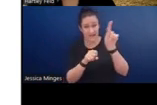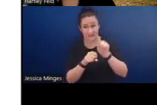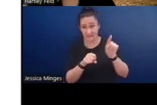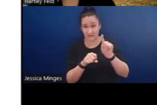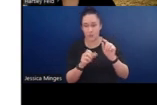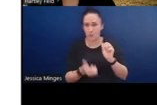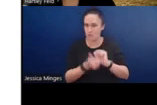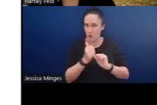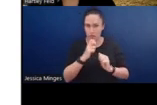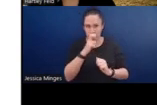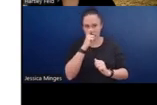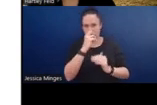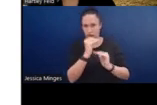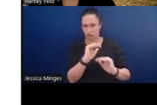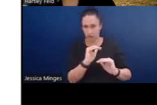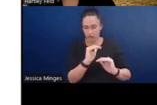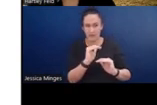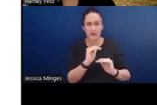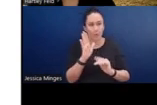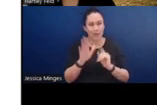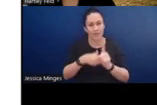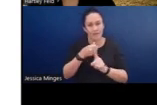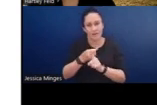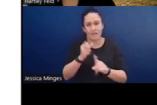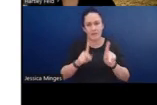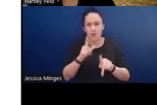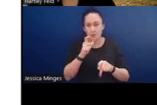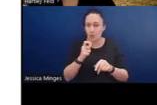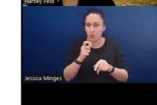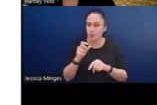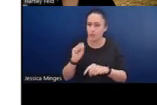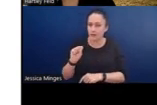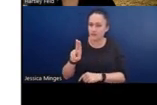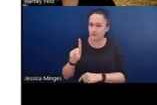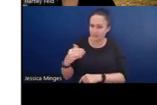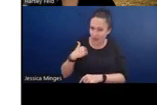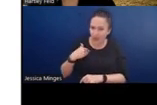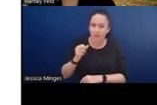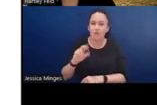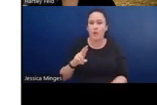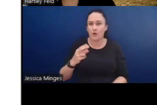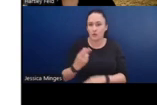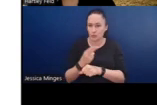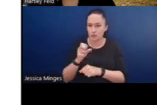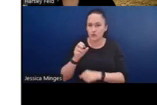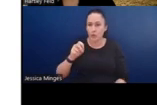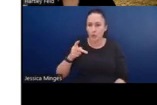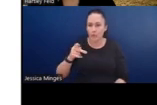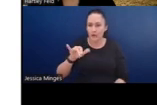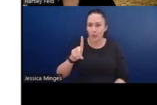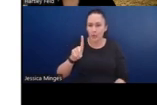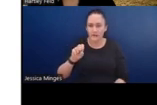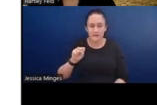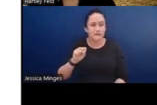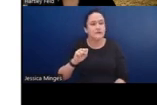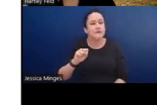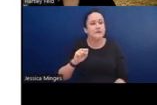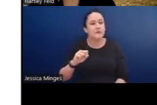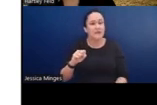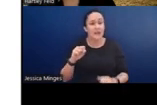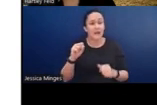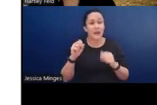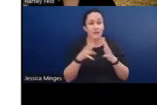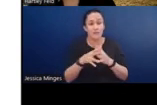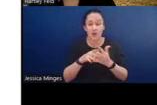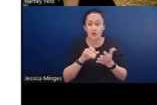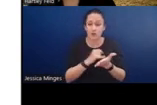also impacts people who use opioids or people with a substance use disorder. And so the American Journal of Public Health just